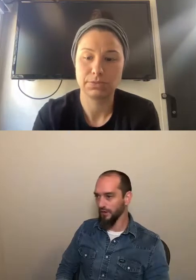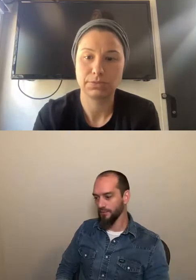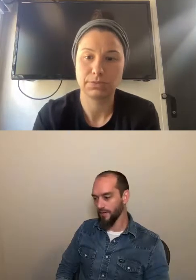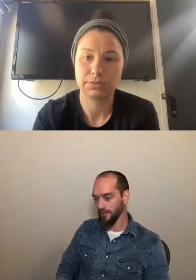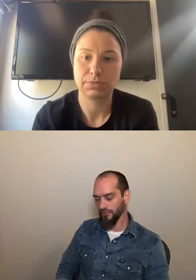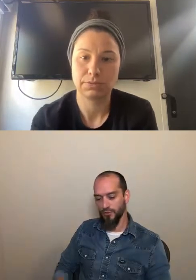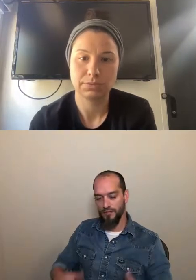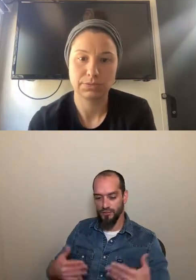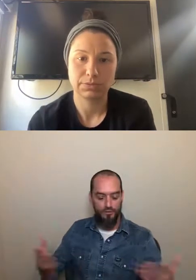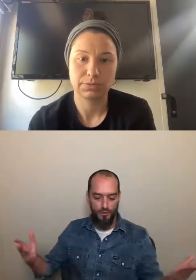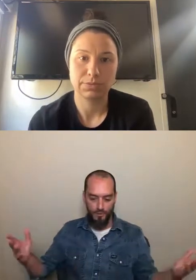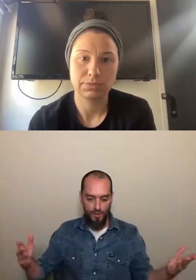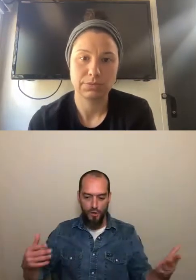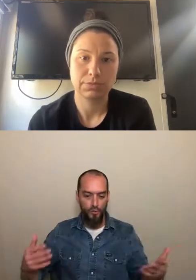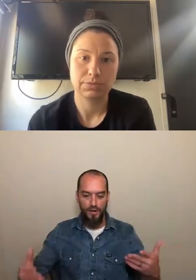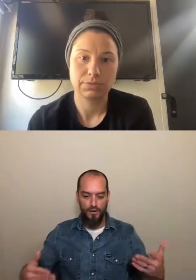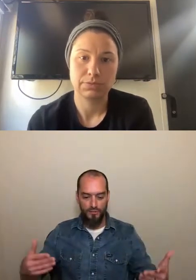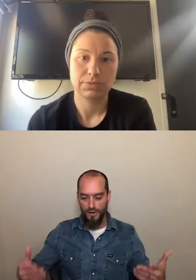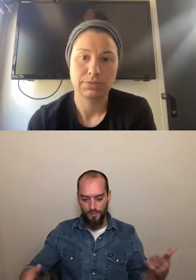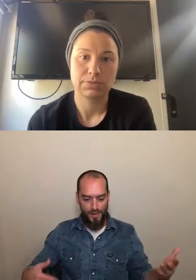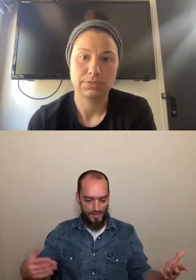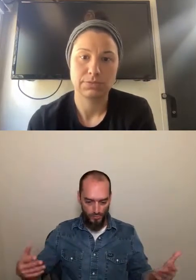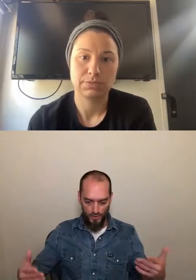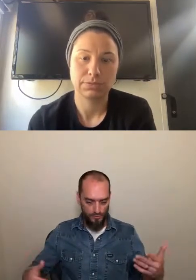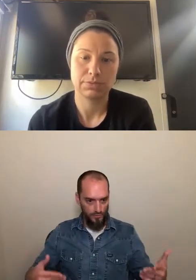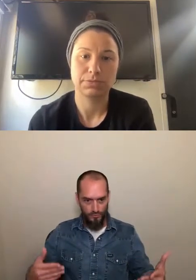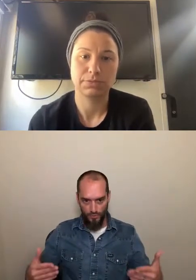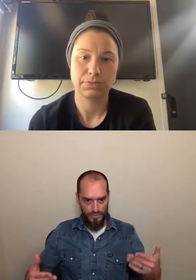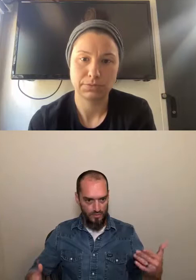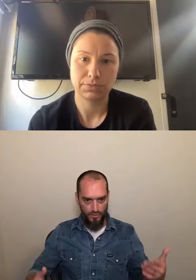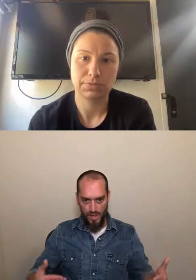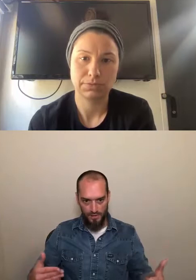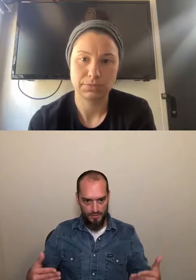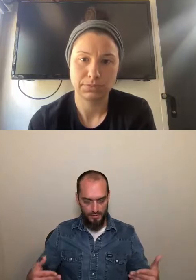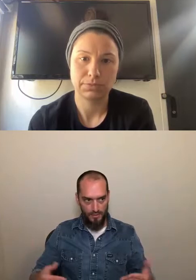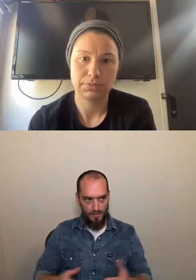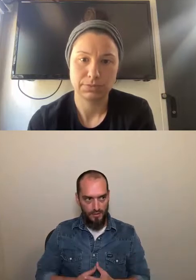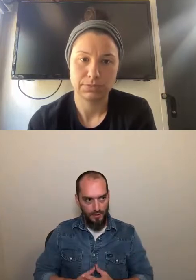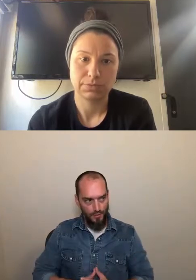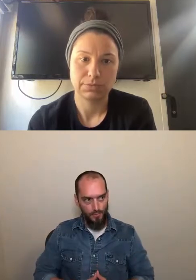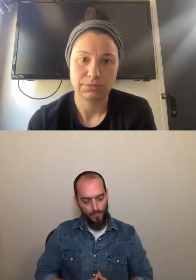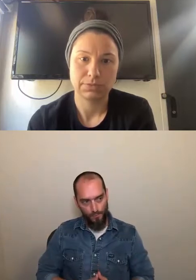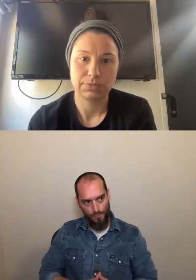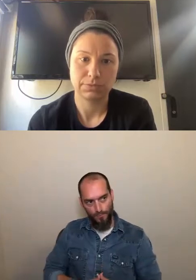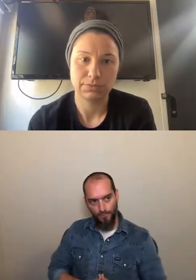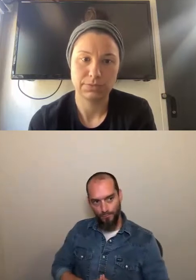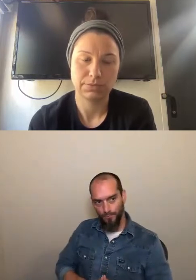briefly talk about trying to determine what areas are impacted, what to look for, this and that.